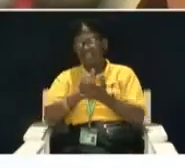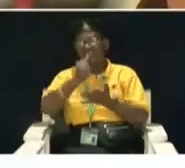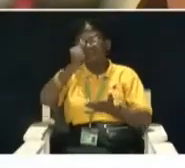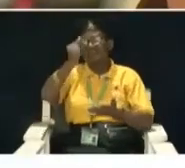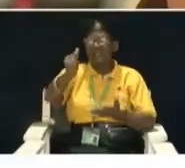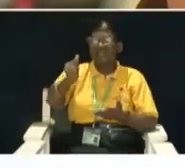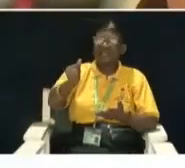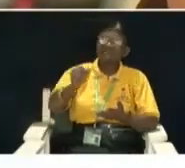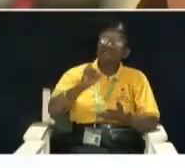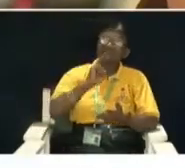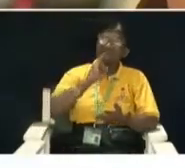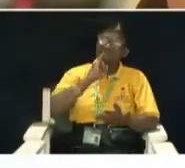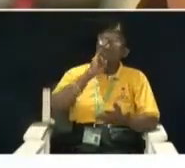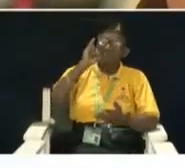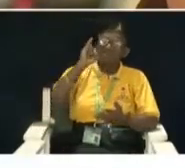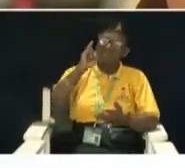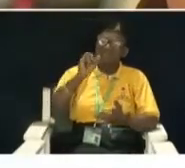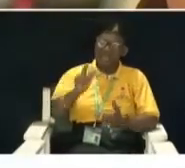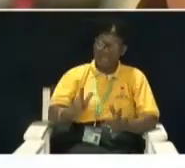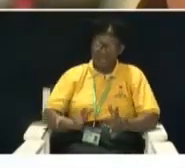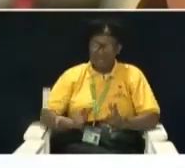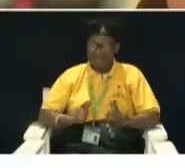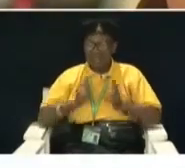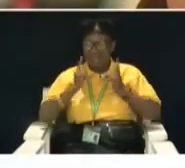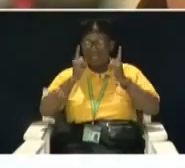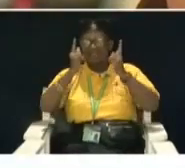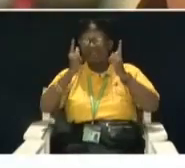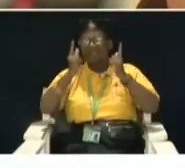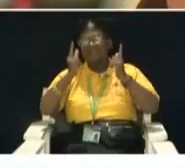alive, amen, he's